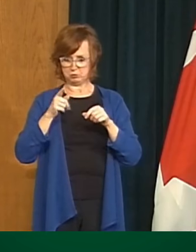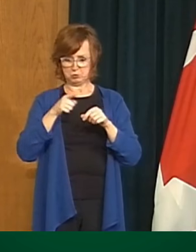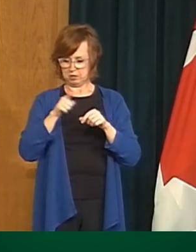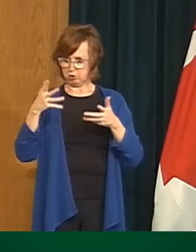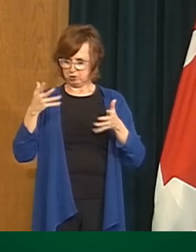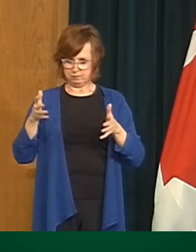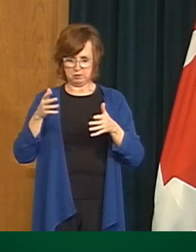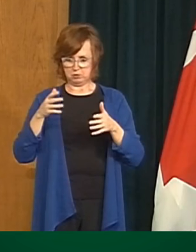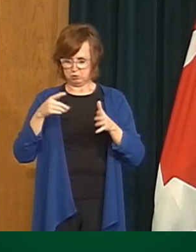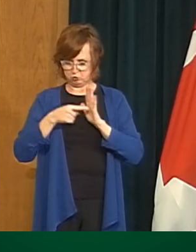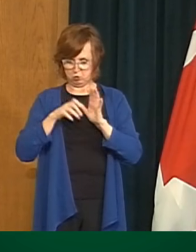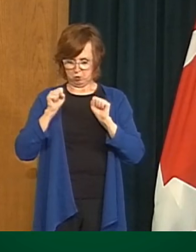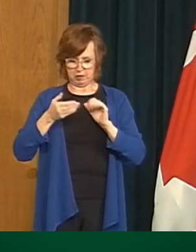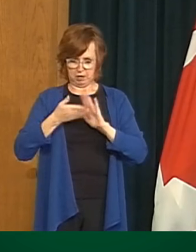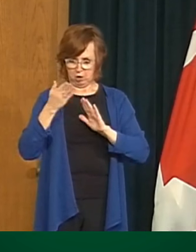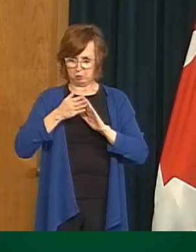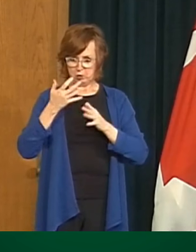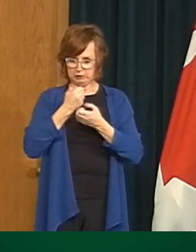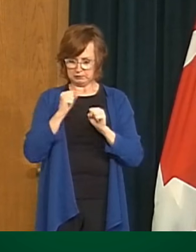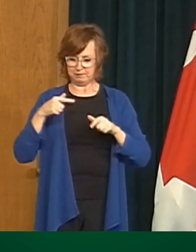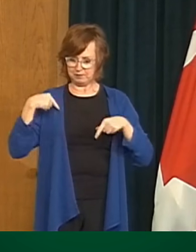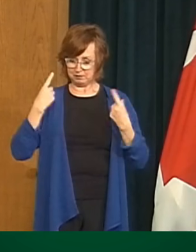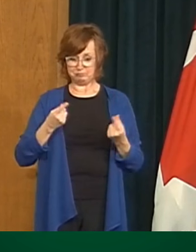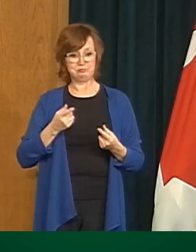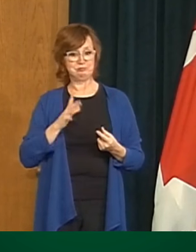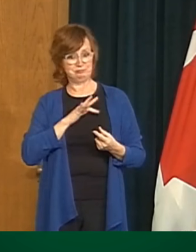operate safely, encouraging,